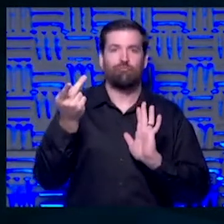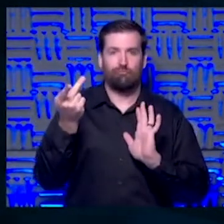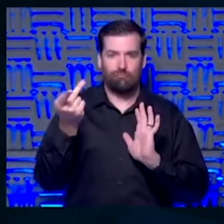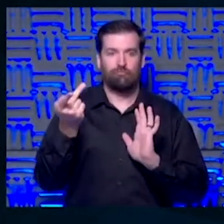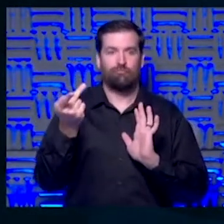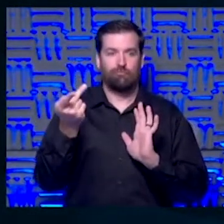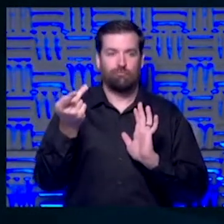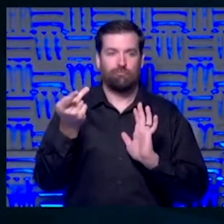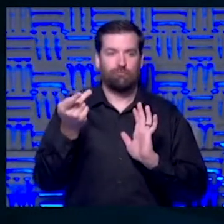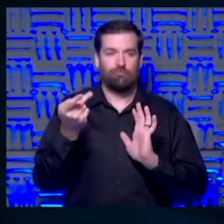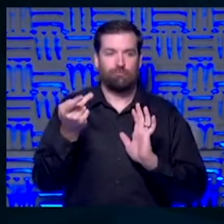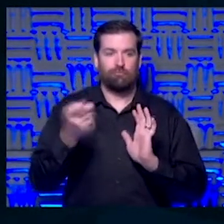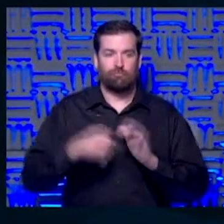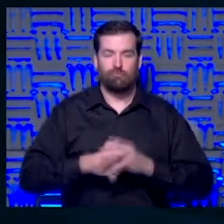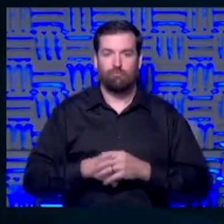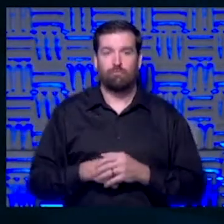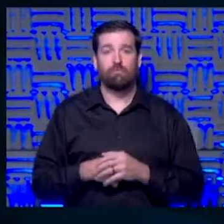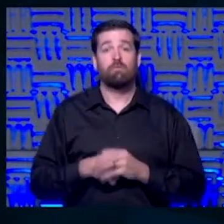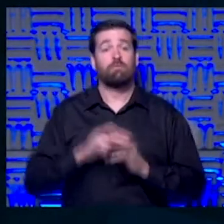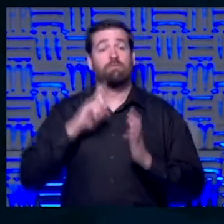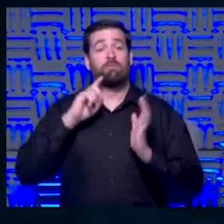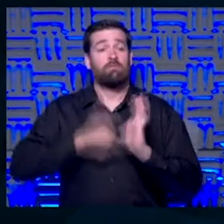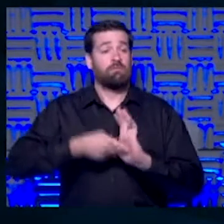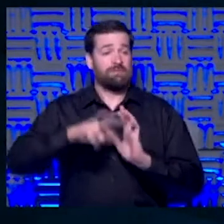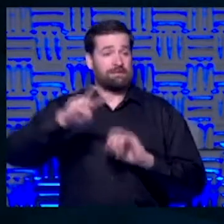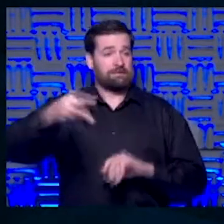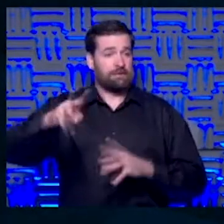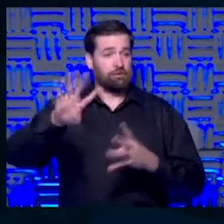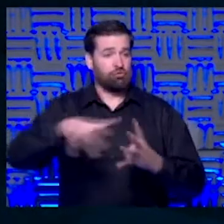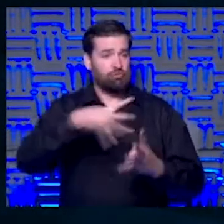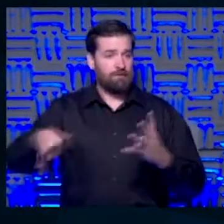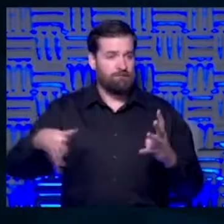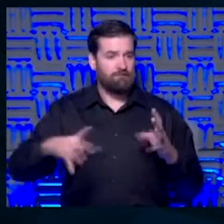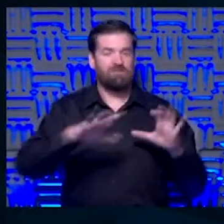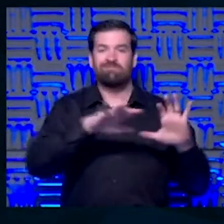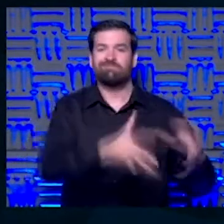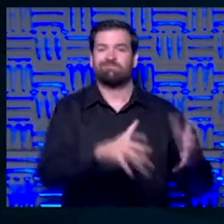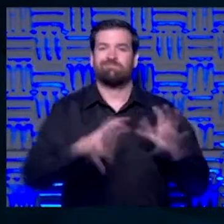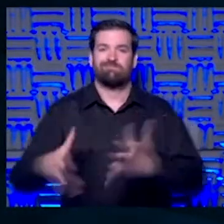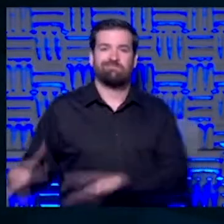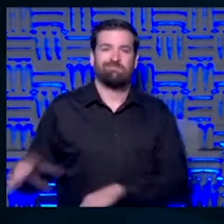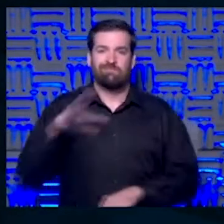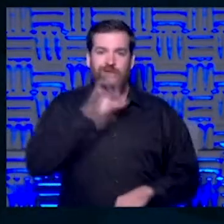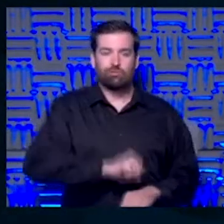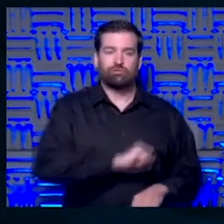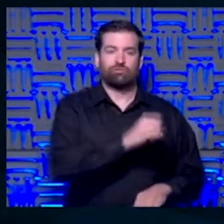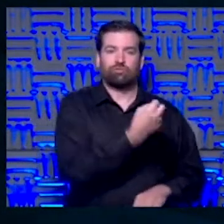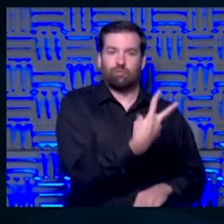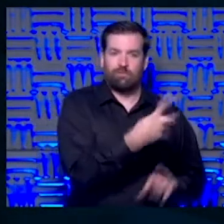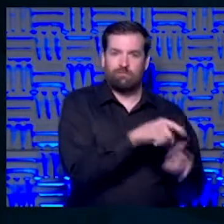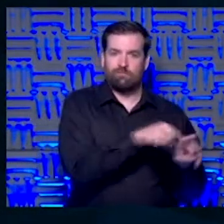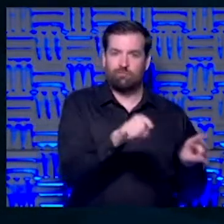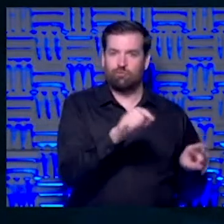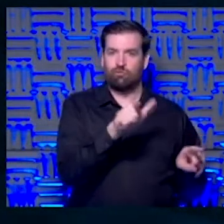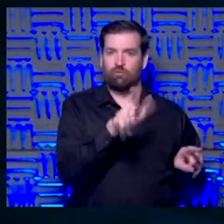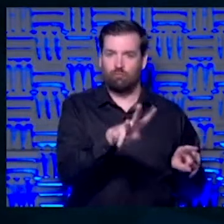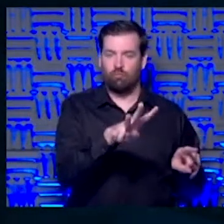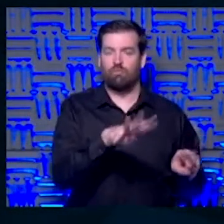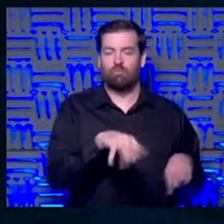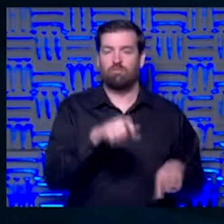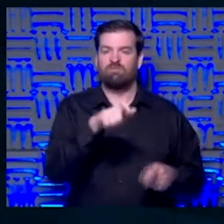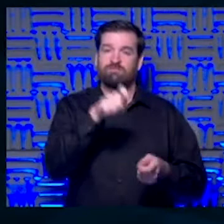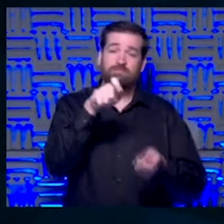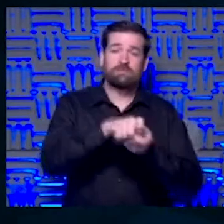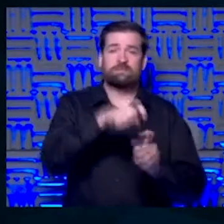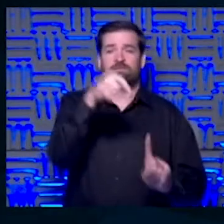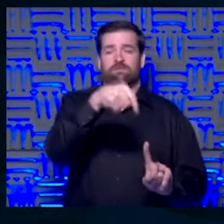So you can see that with the second graph, we broke it down to age. Age is 12 to 24. So this graph is